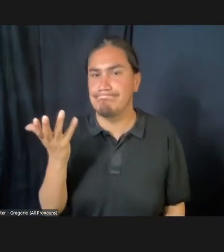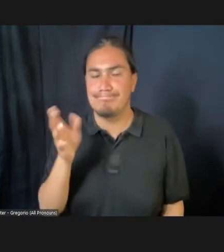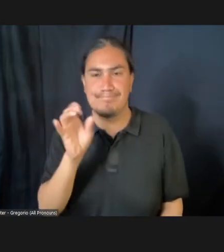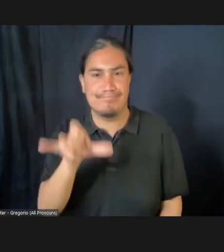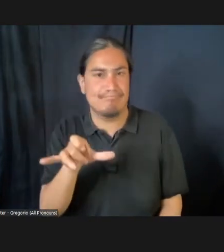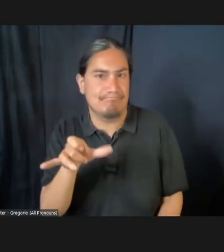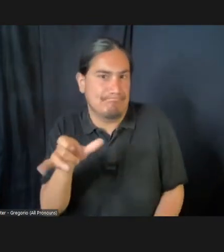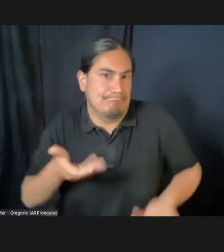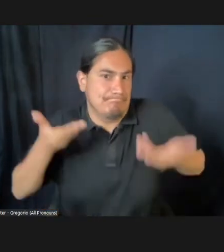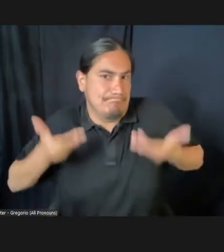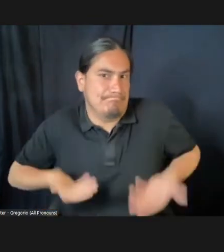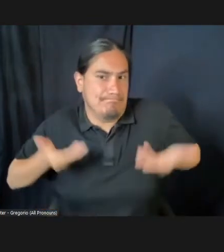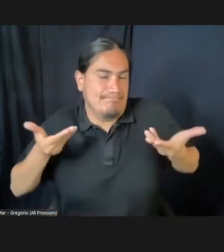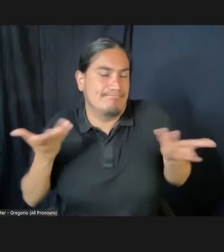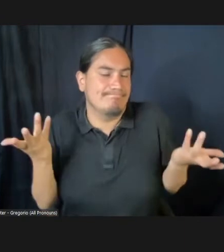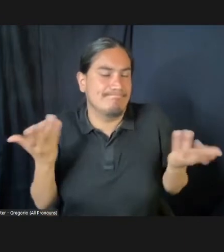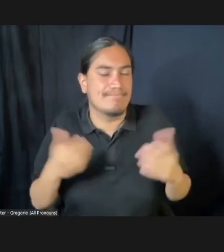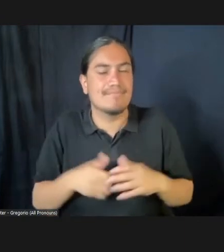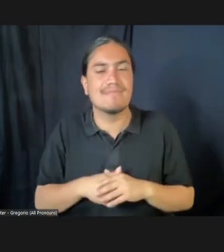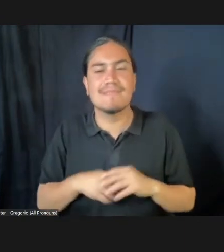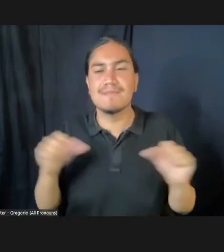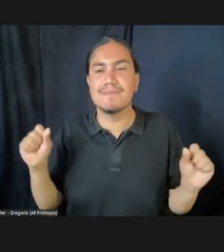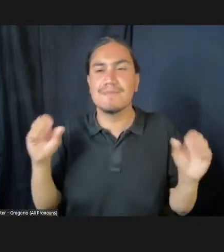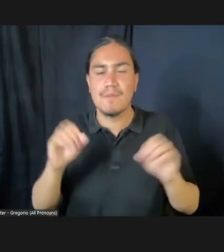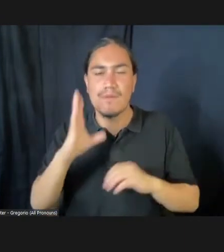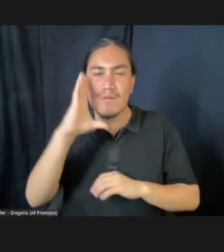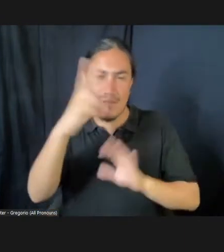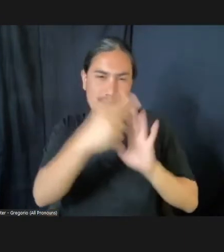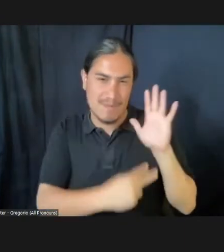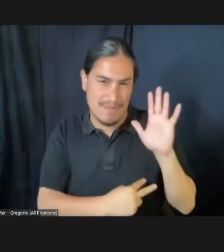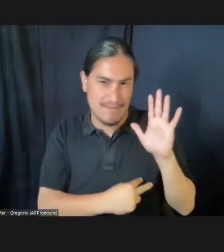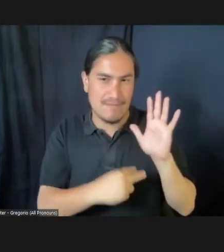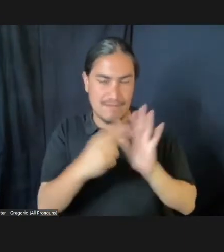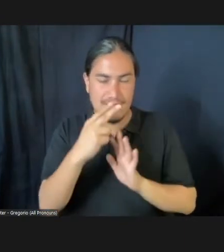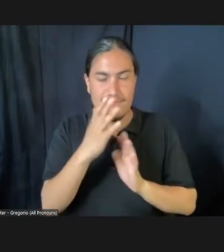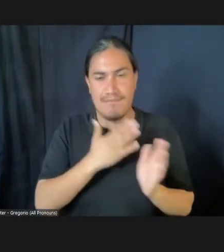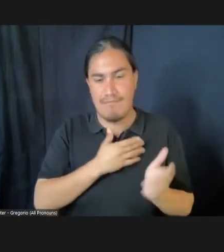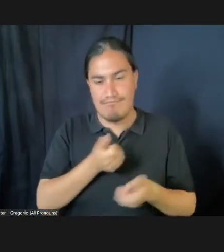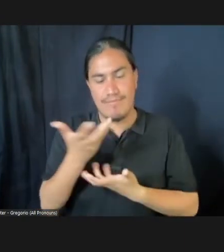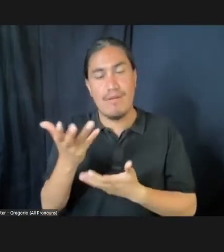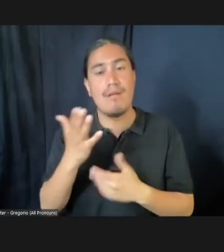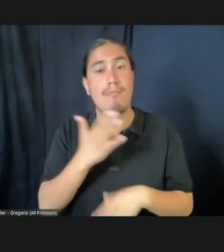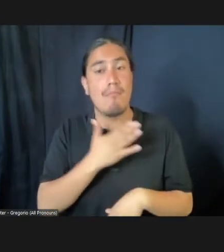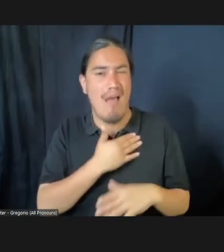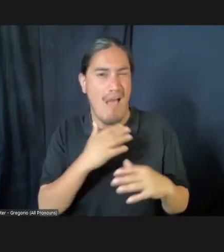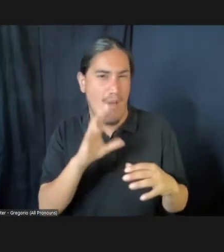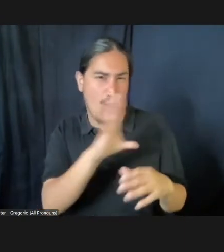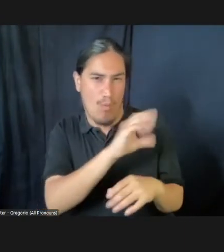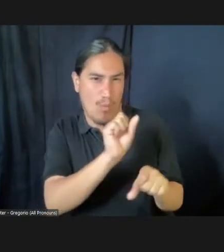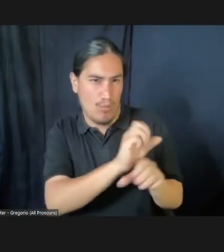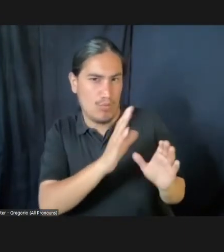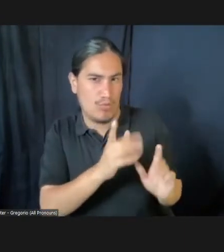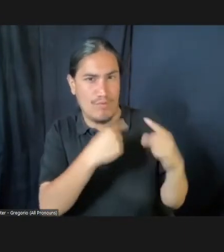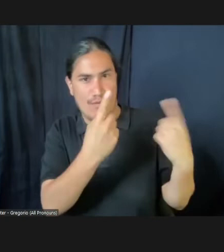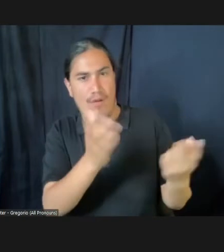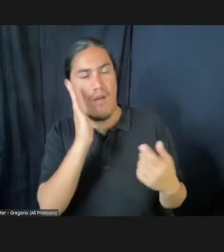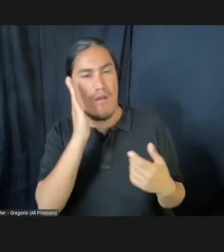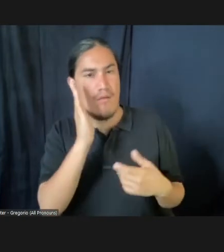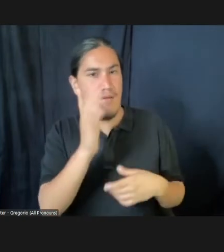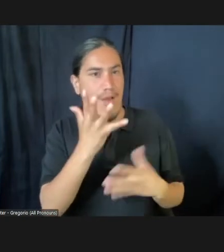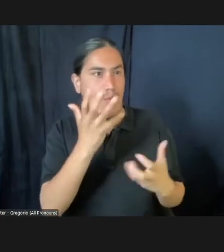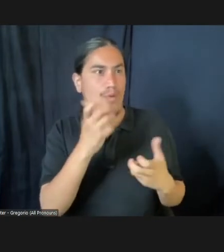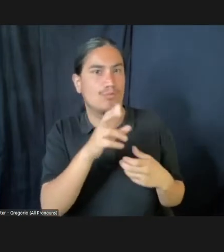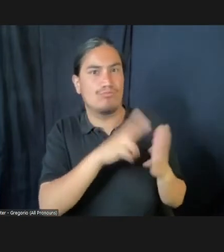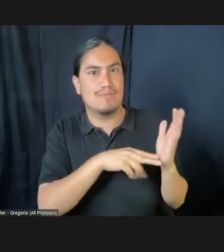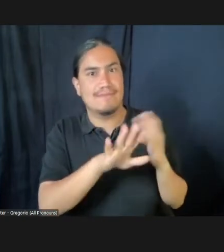That's me and where I am. So I'm gonna read this. My colleagues so far, I just wanna talk about their work. I don't wanna read mine. I just wanna like